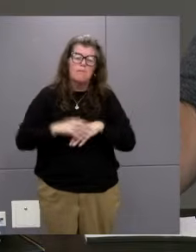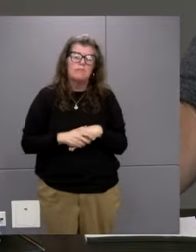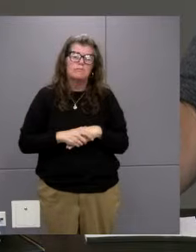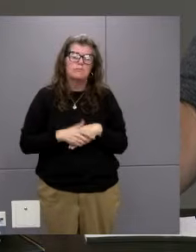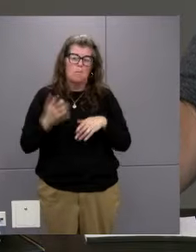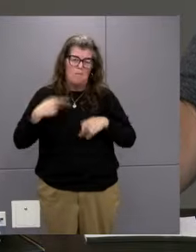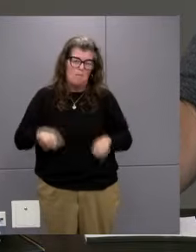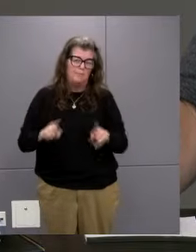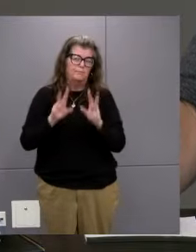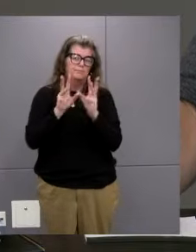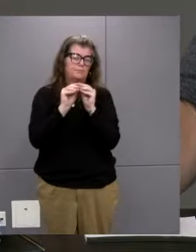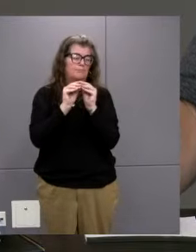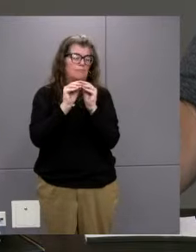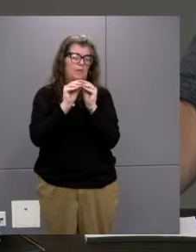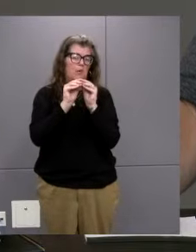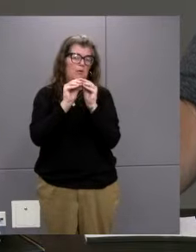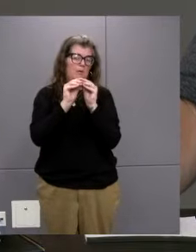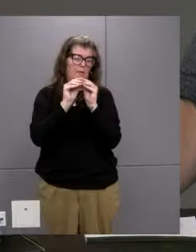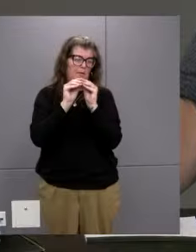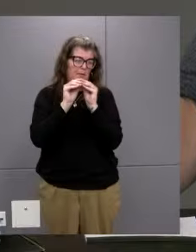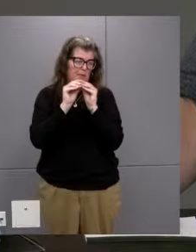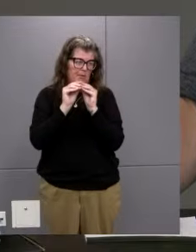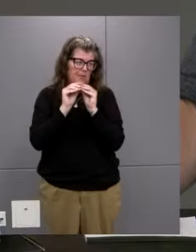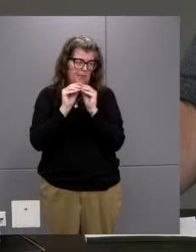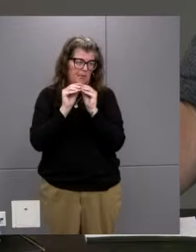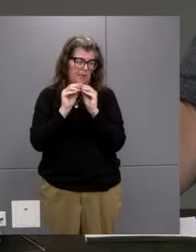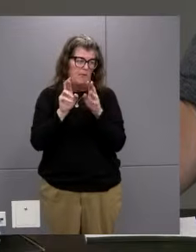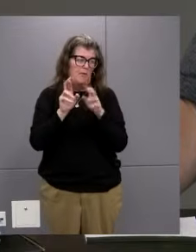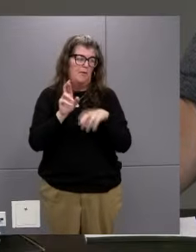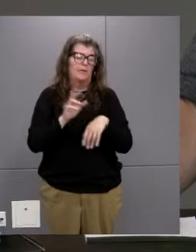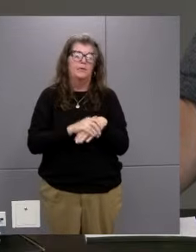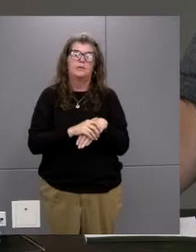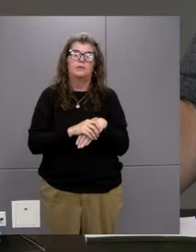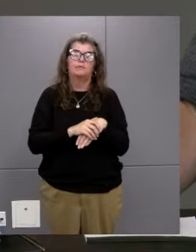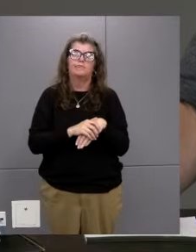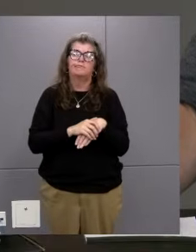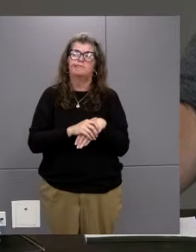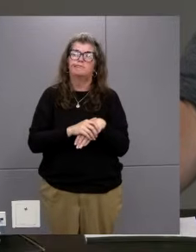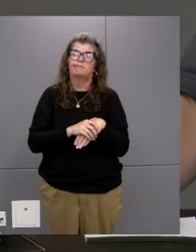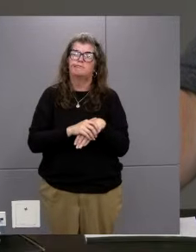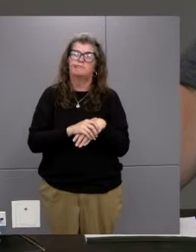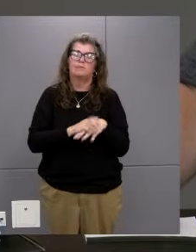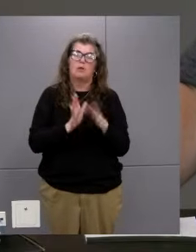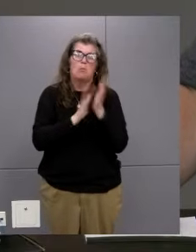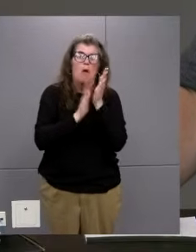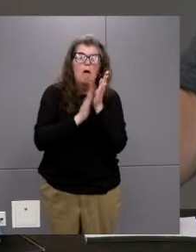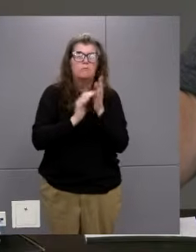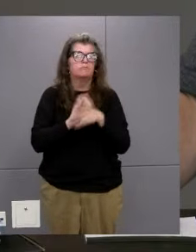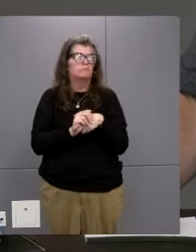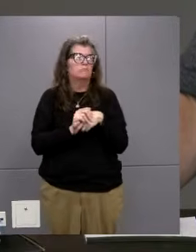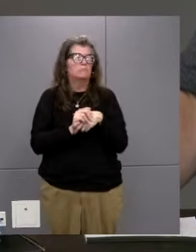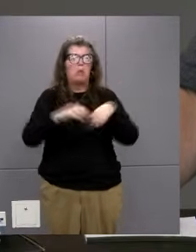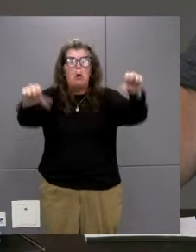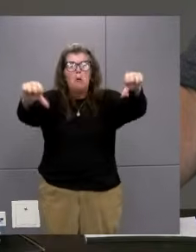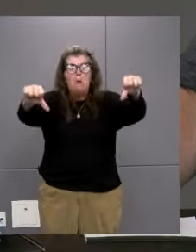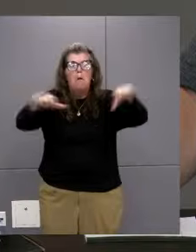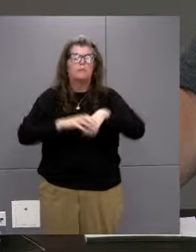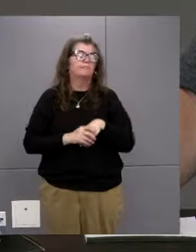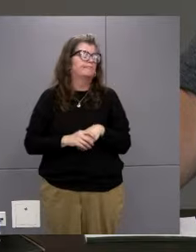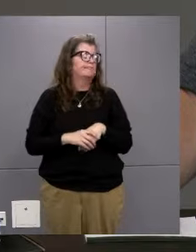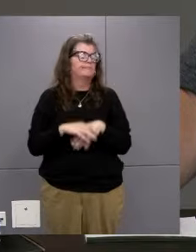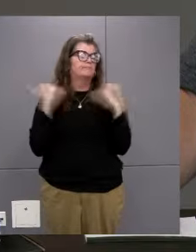board meeting, or making displays of approval or disapproval such as applauding or booing. I will deem this type